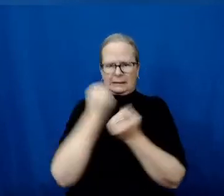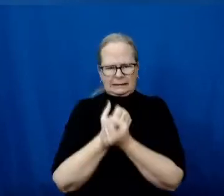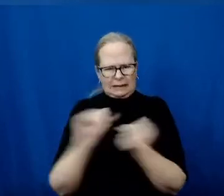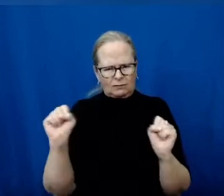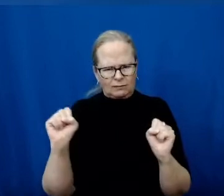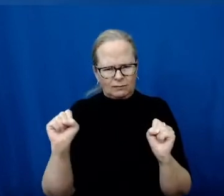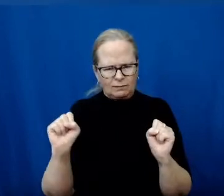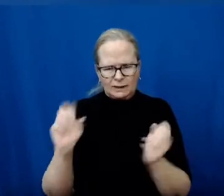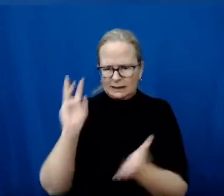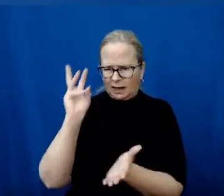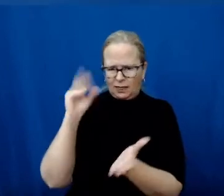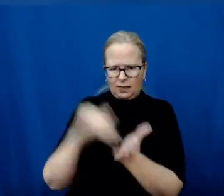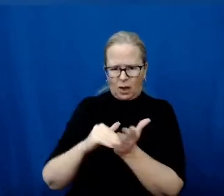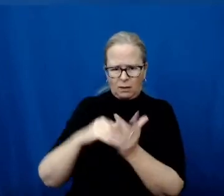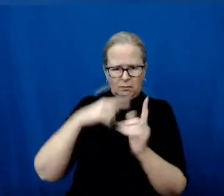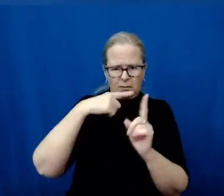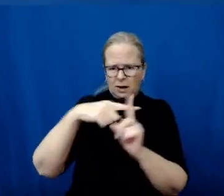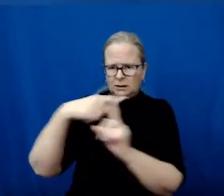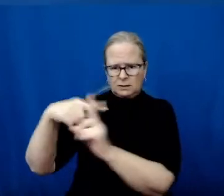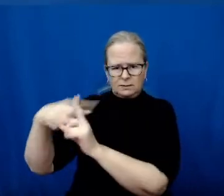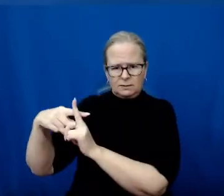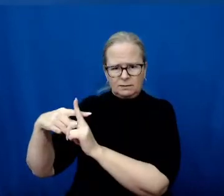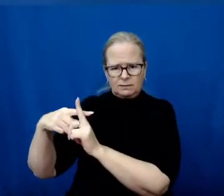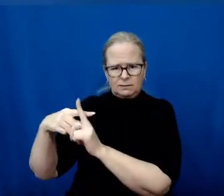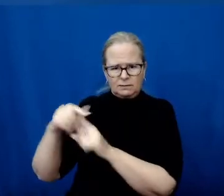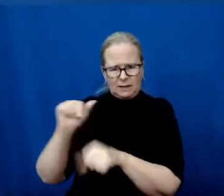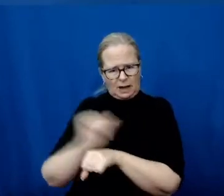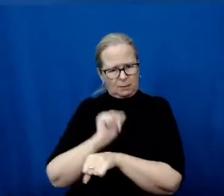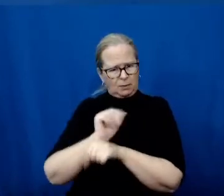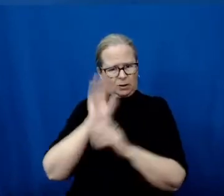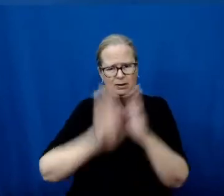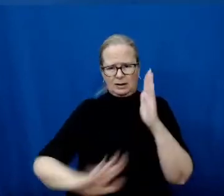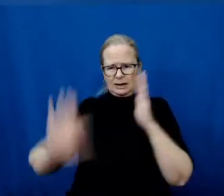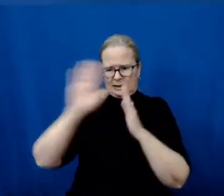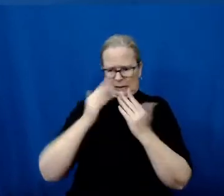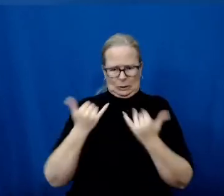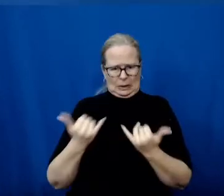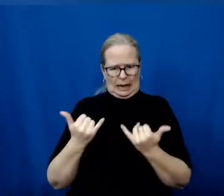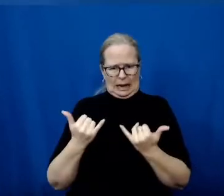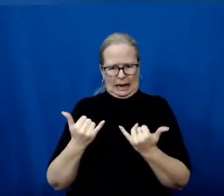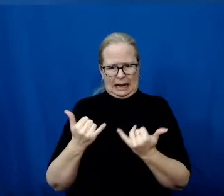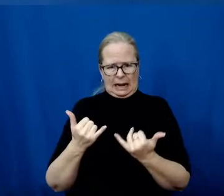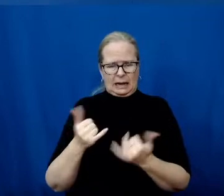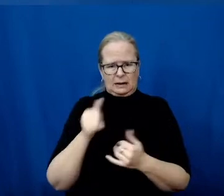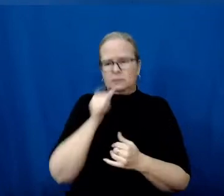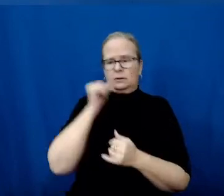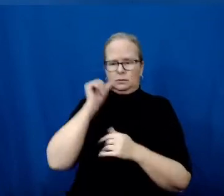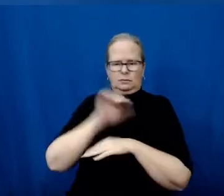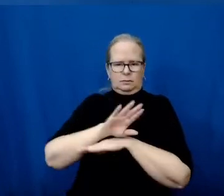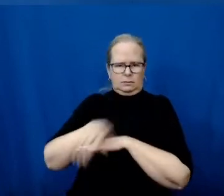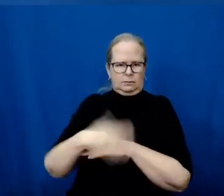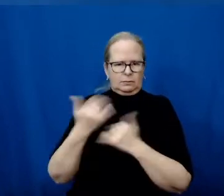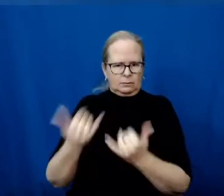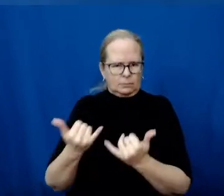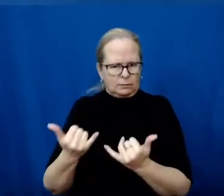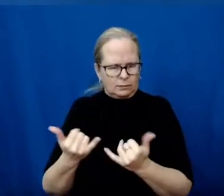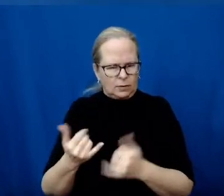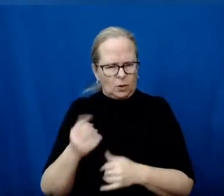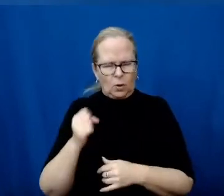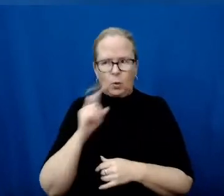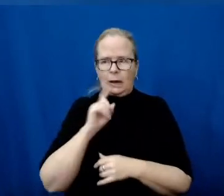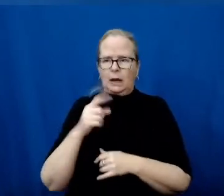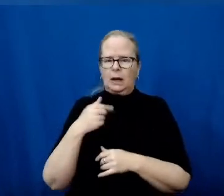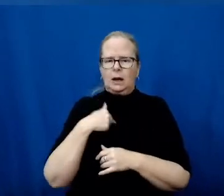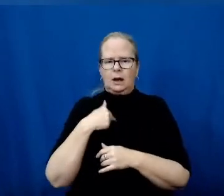exceptionally undocumented, and that hundreds of thousands of Alberta households are currently experiencing COVID inside their